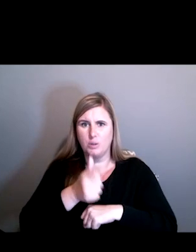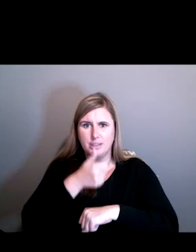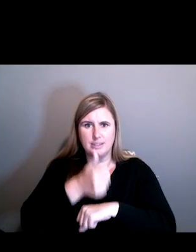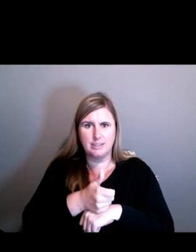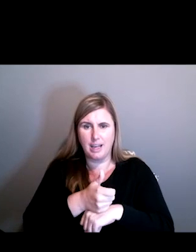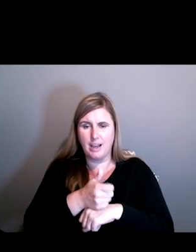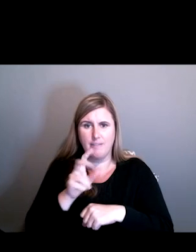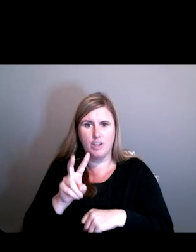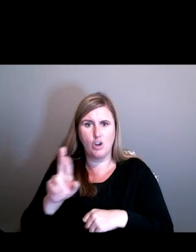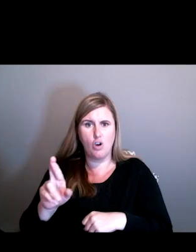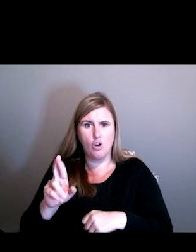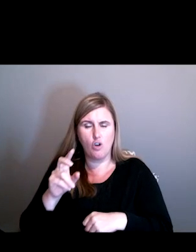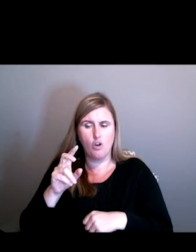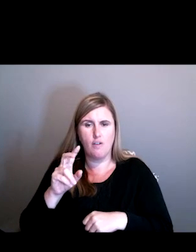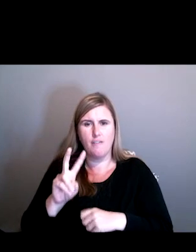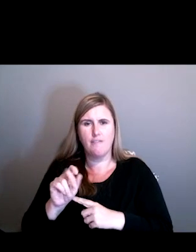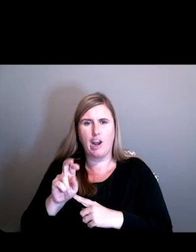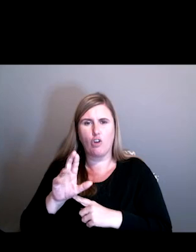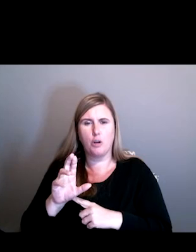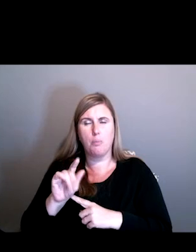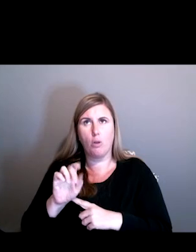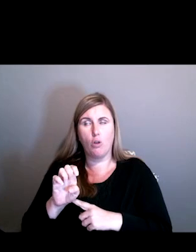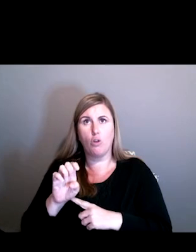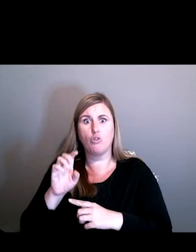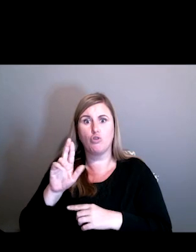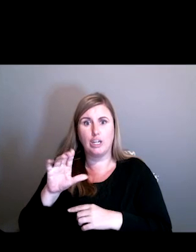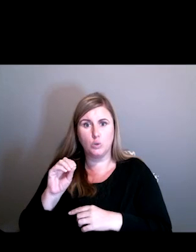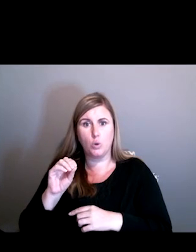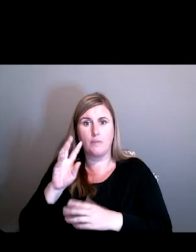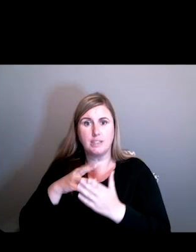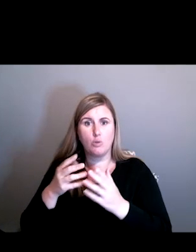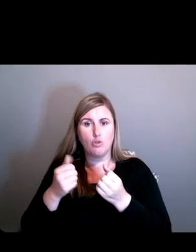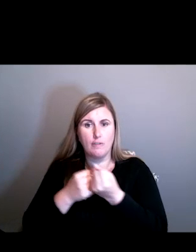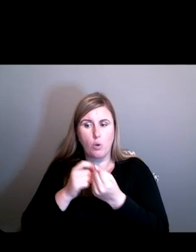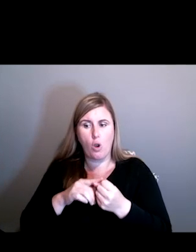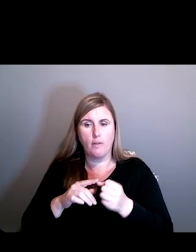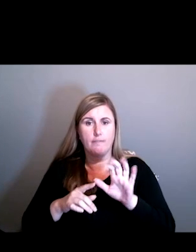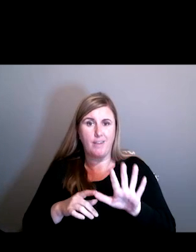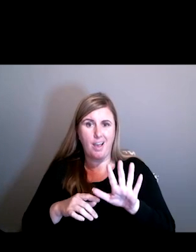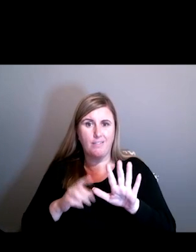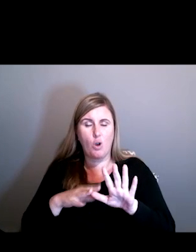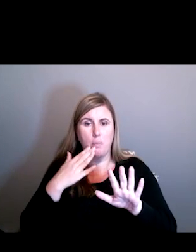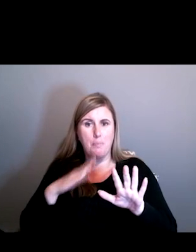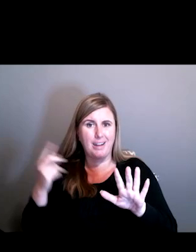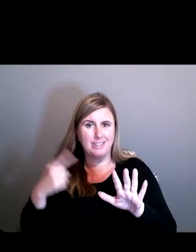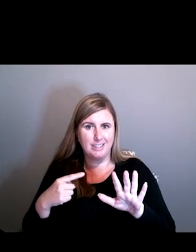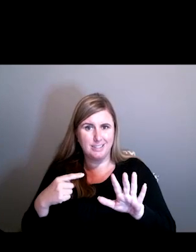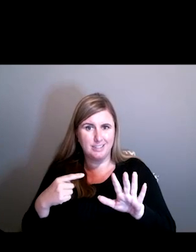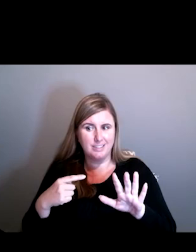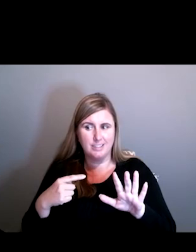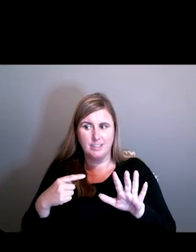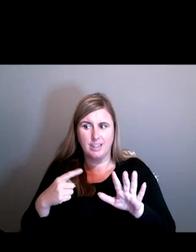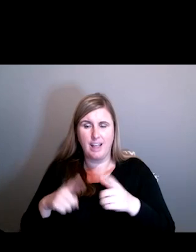So you don't set a student's VR variable ratio schedule reinforcement at a 5